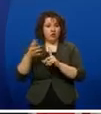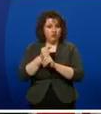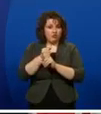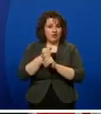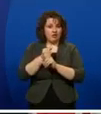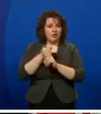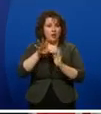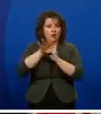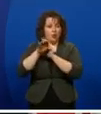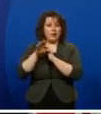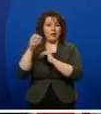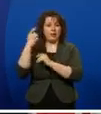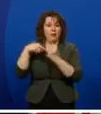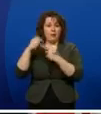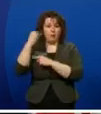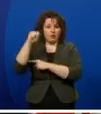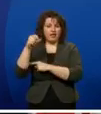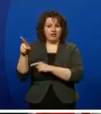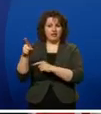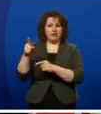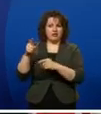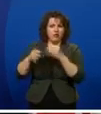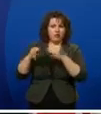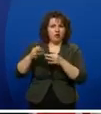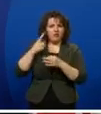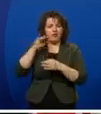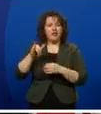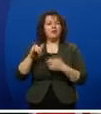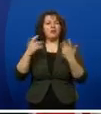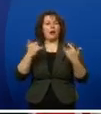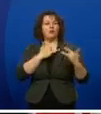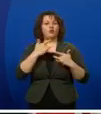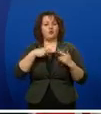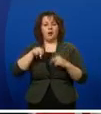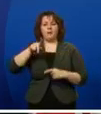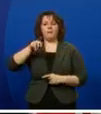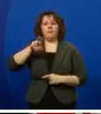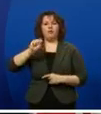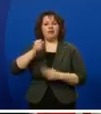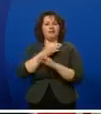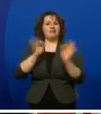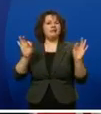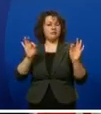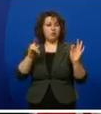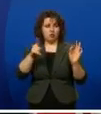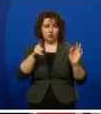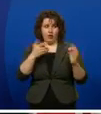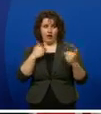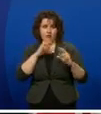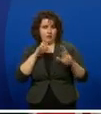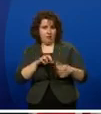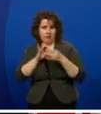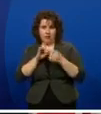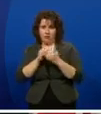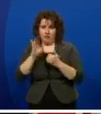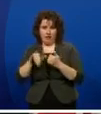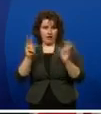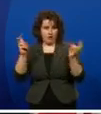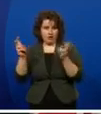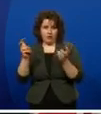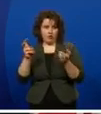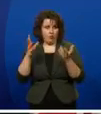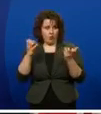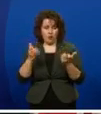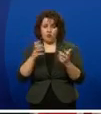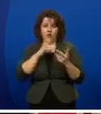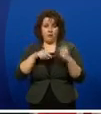on a protest. There's a lot of concerns about press freedom. Do you have any response to what's going on with that? Anything you want to say about